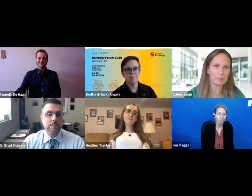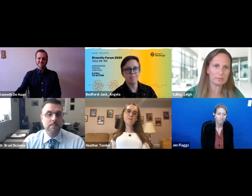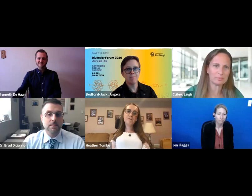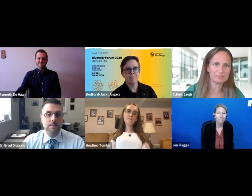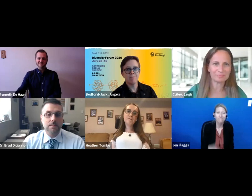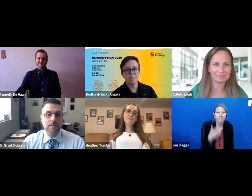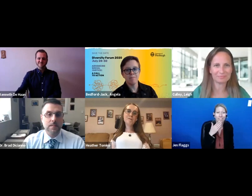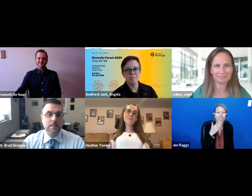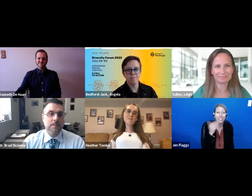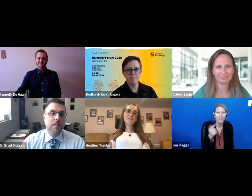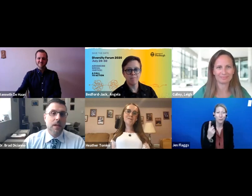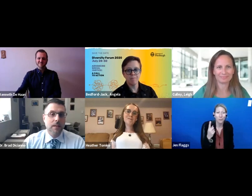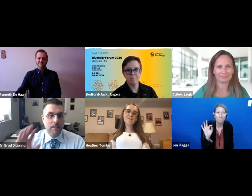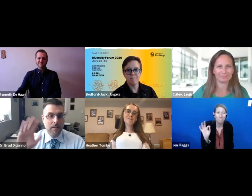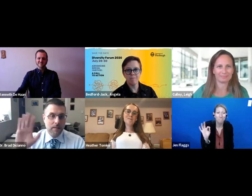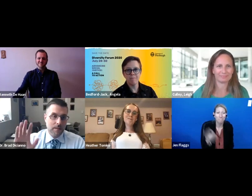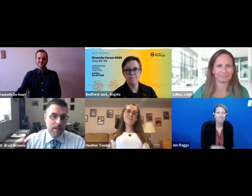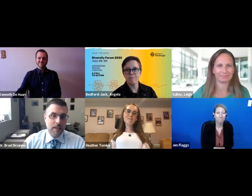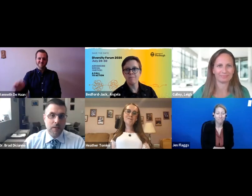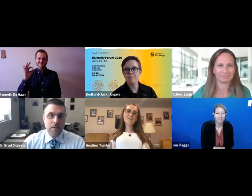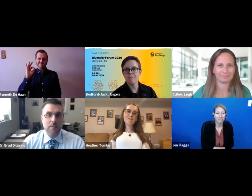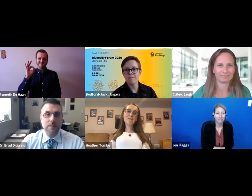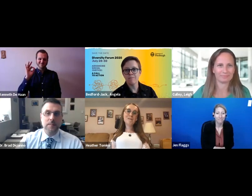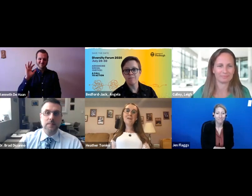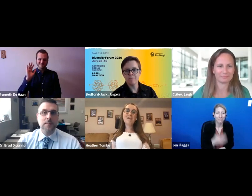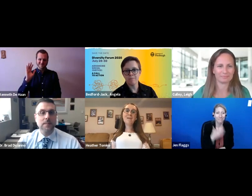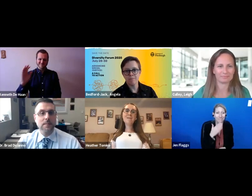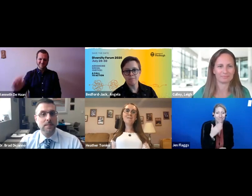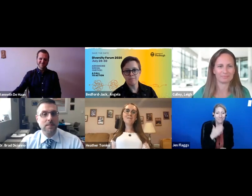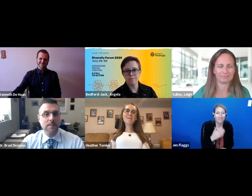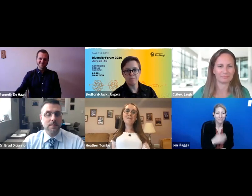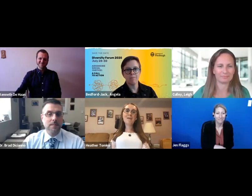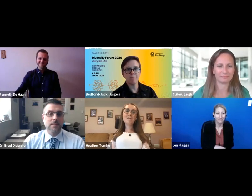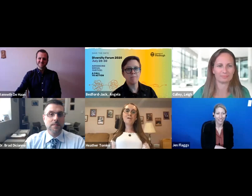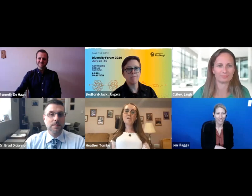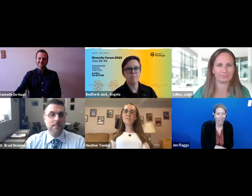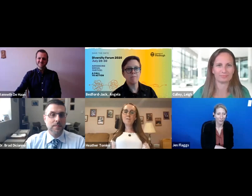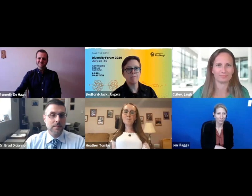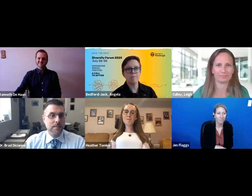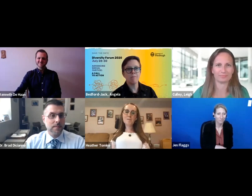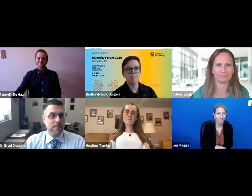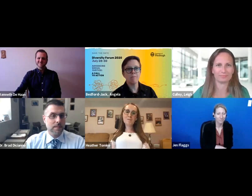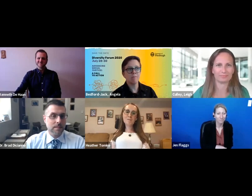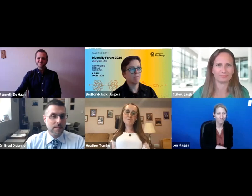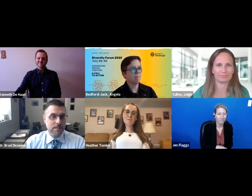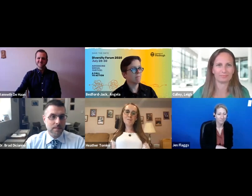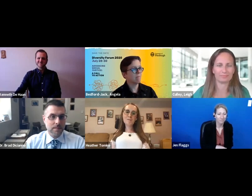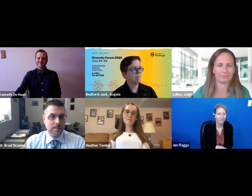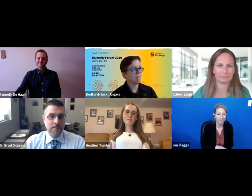Thank you, everyone. Thank you. Thank you.